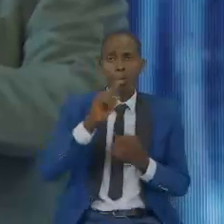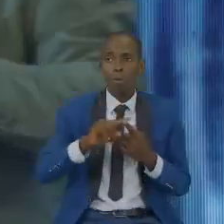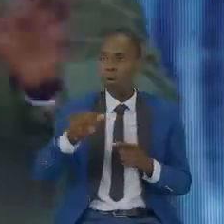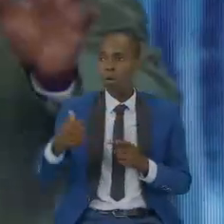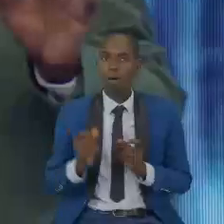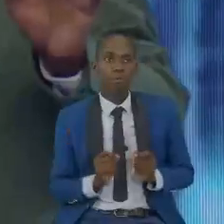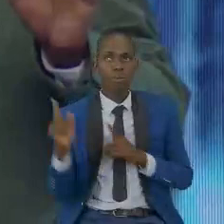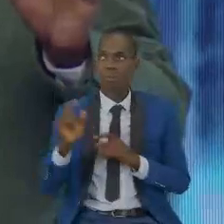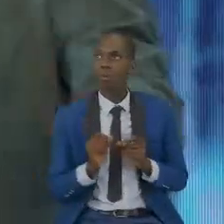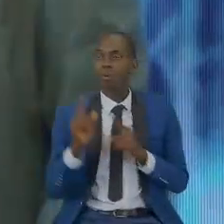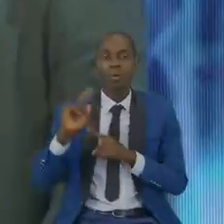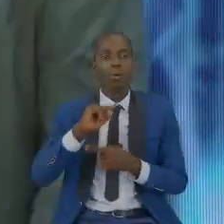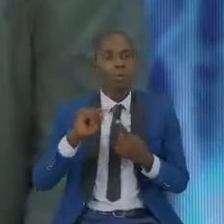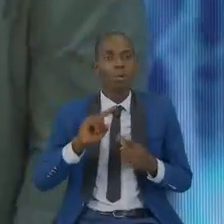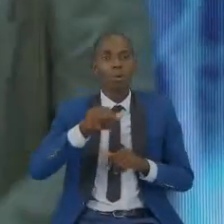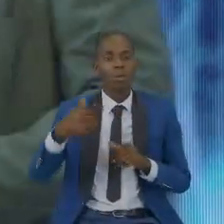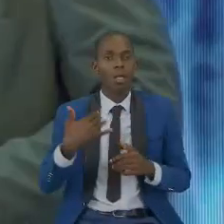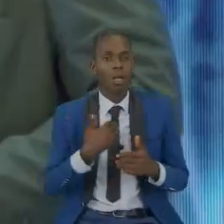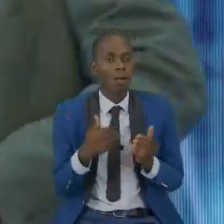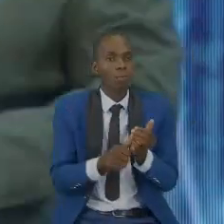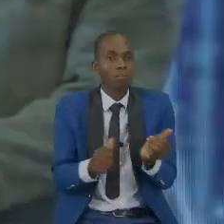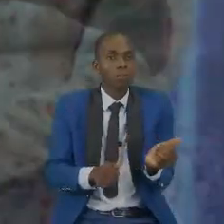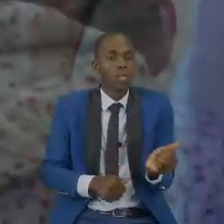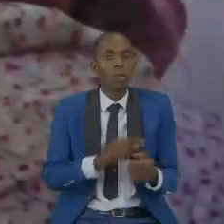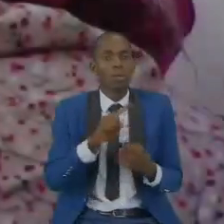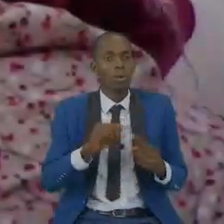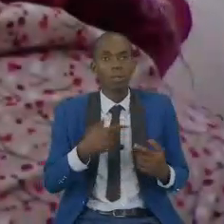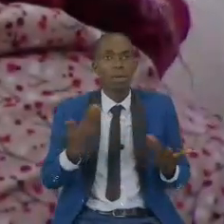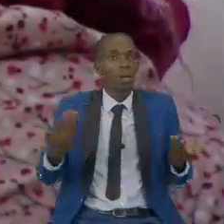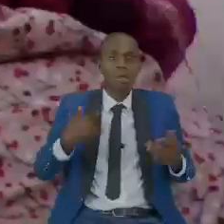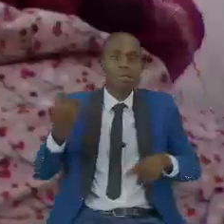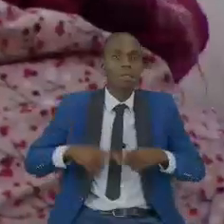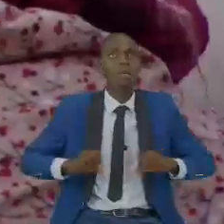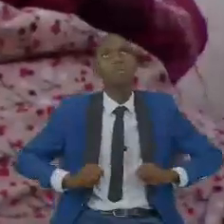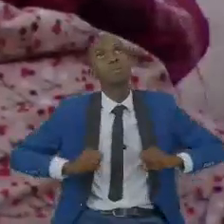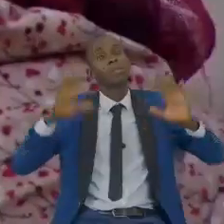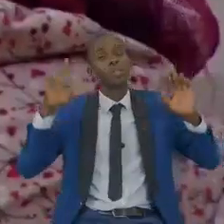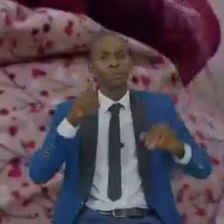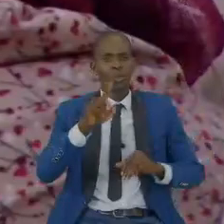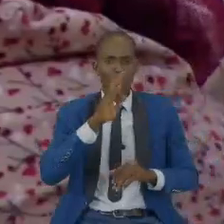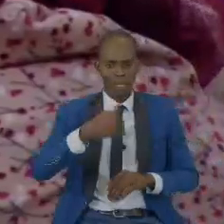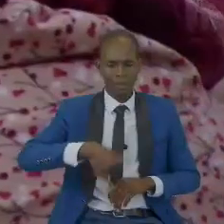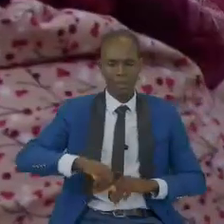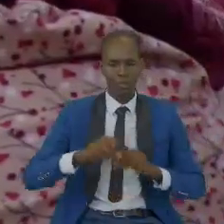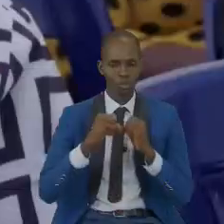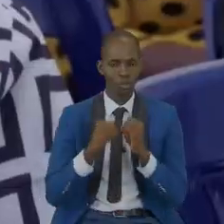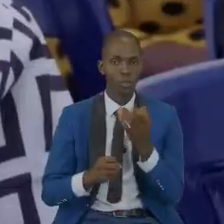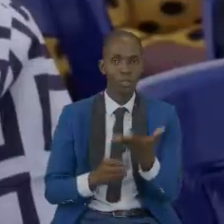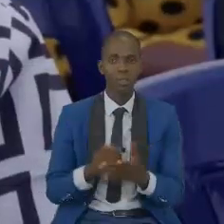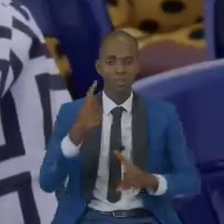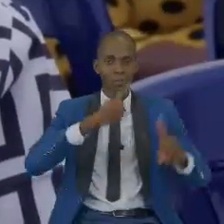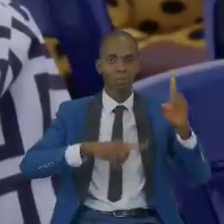away, and when others have said this is too much for them, you're still there. I am still